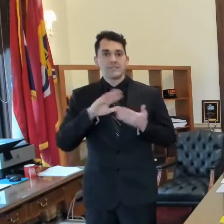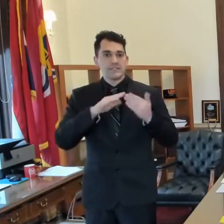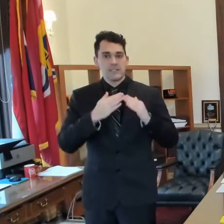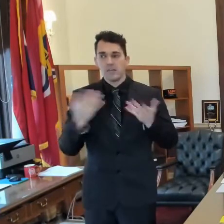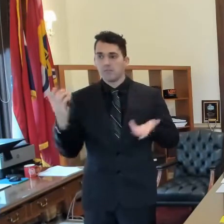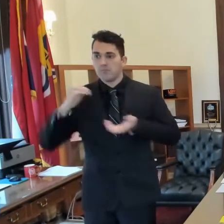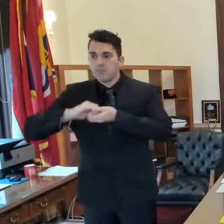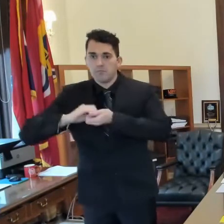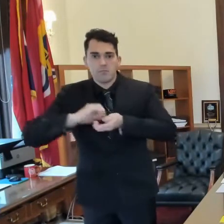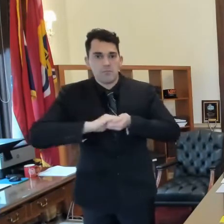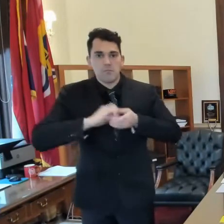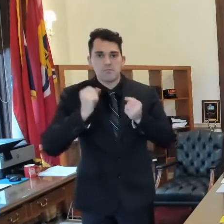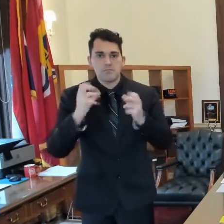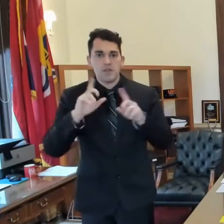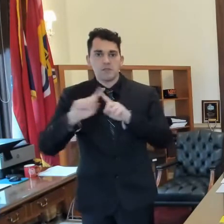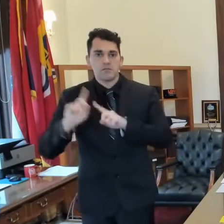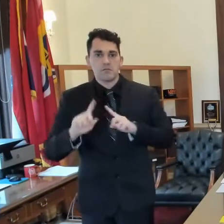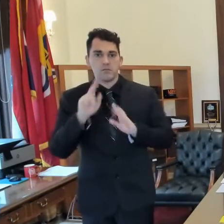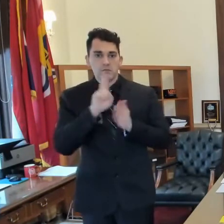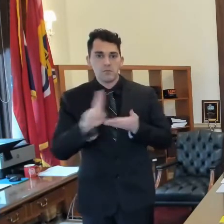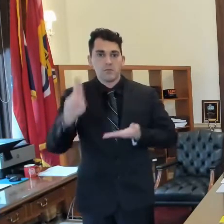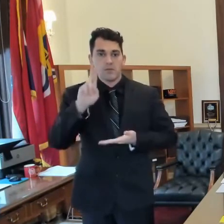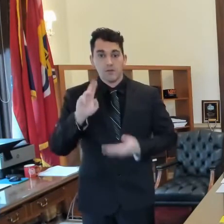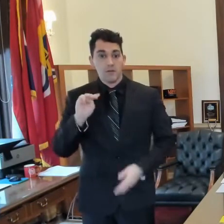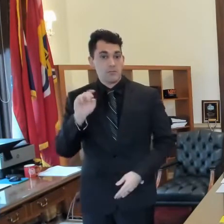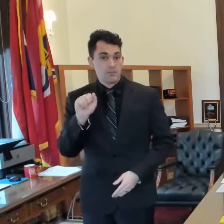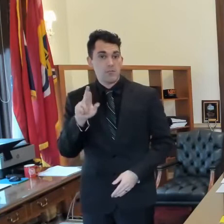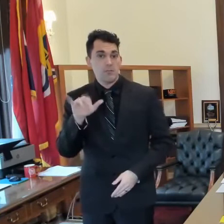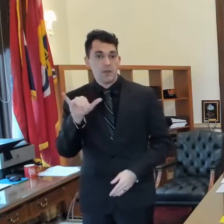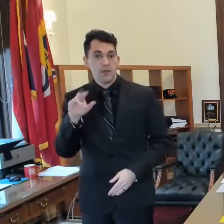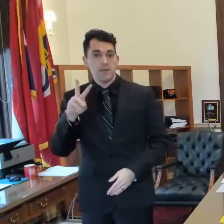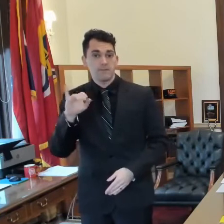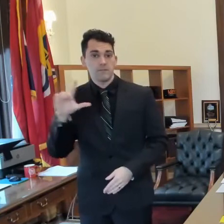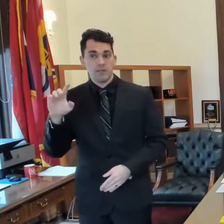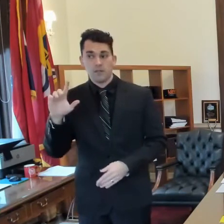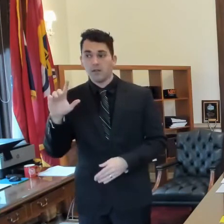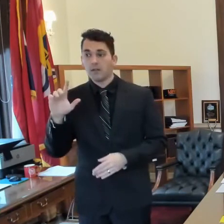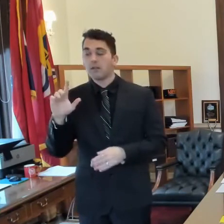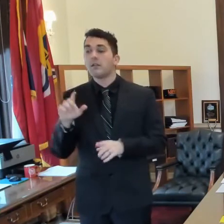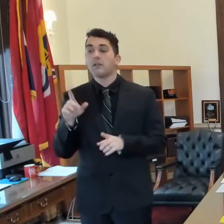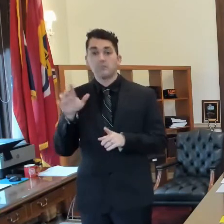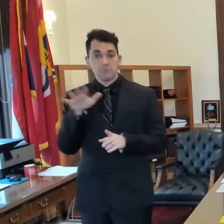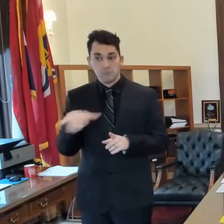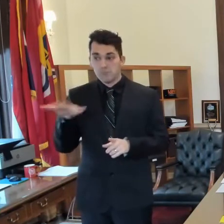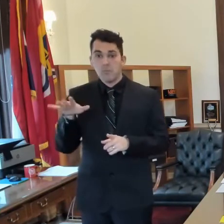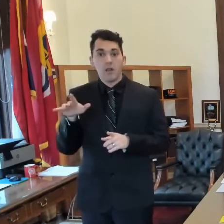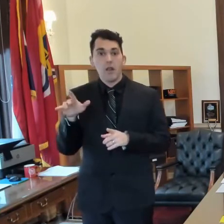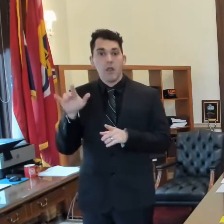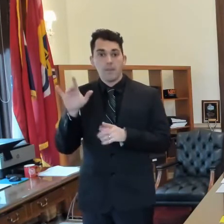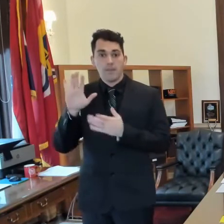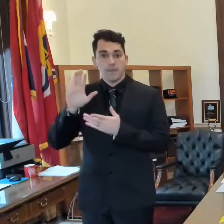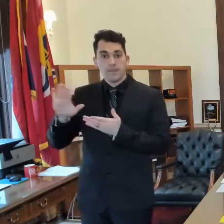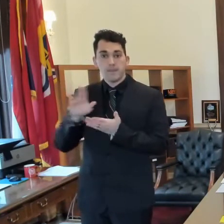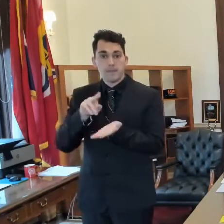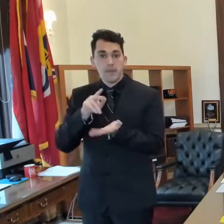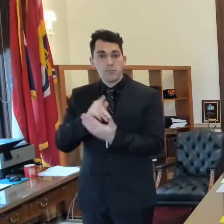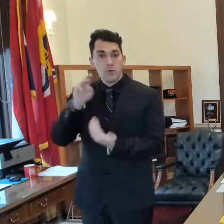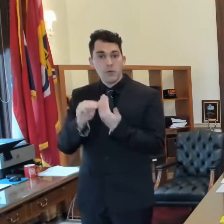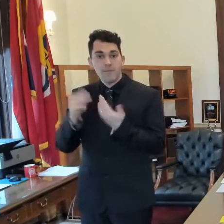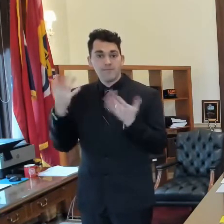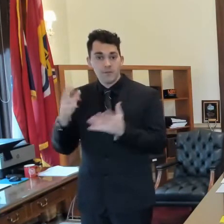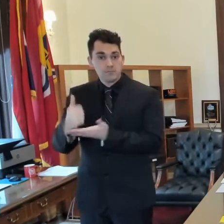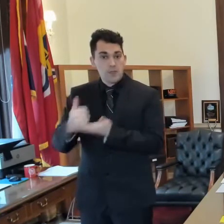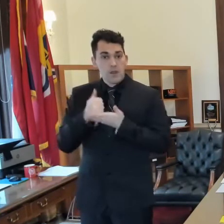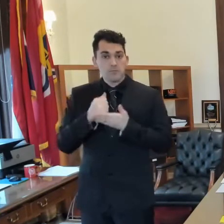programs. Maryville University, and those folks have been vaccinating people for us so far as on our